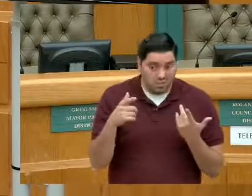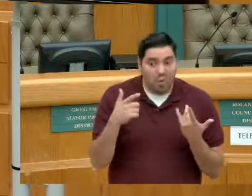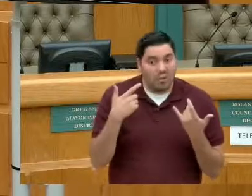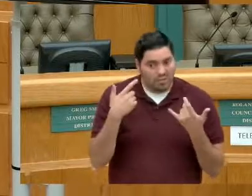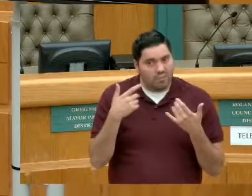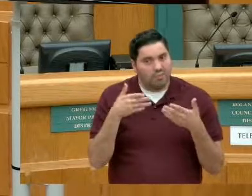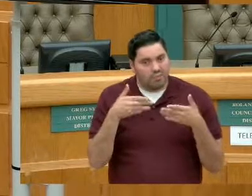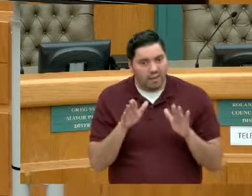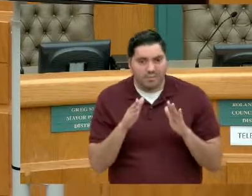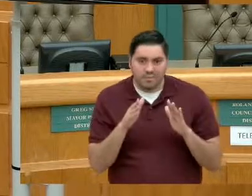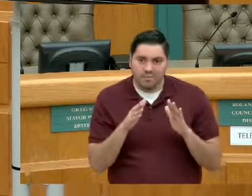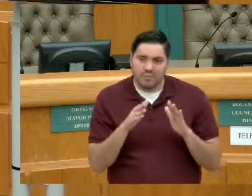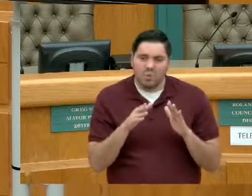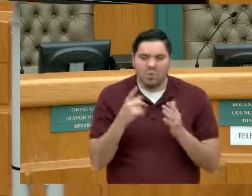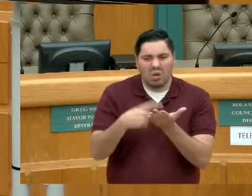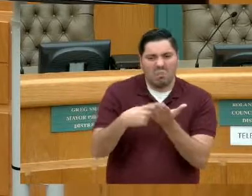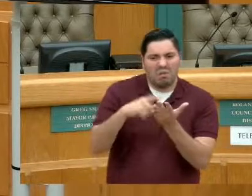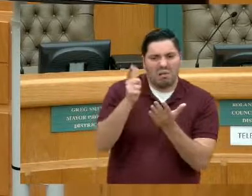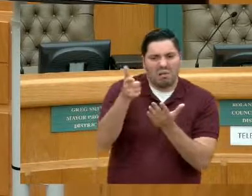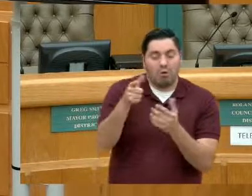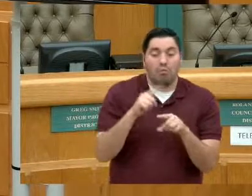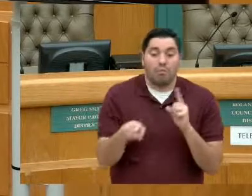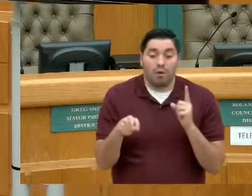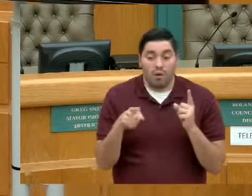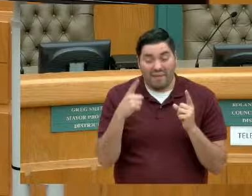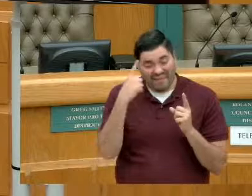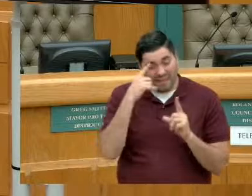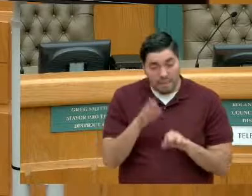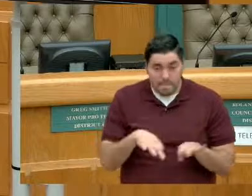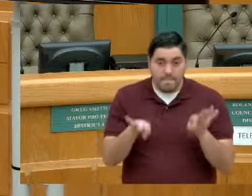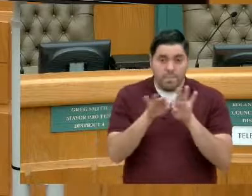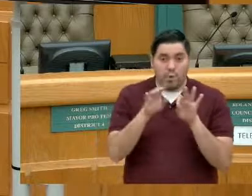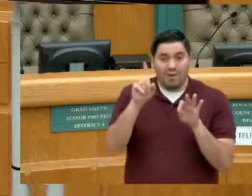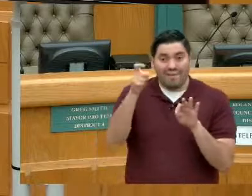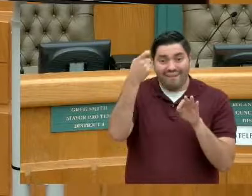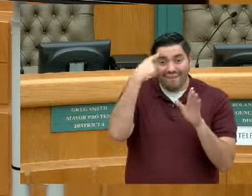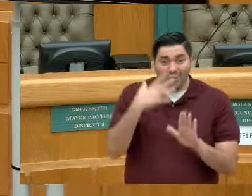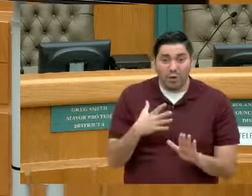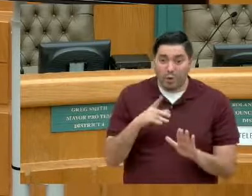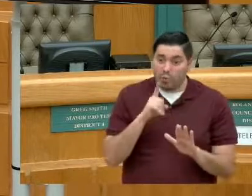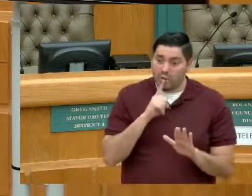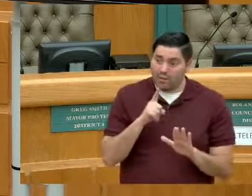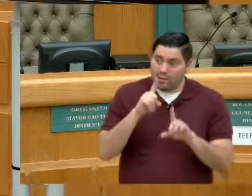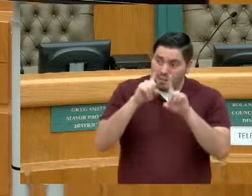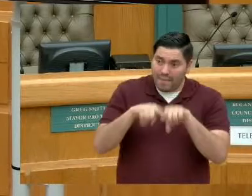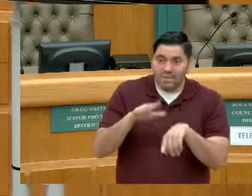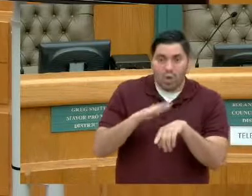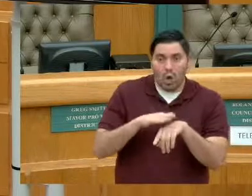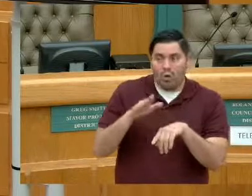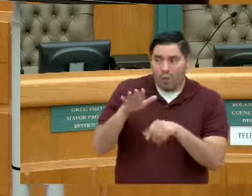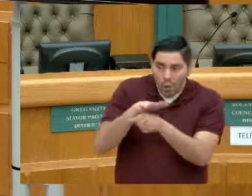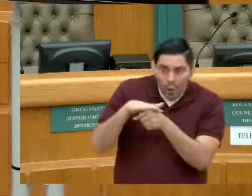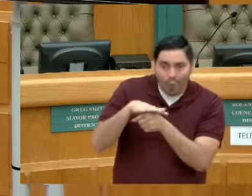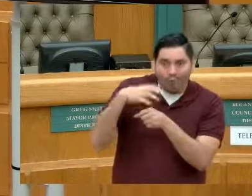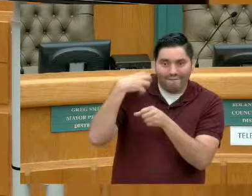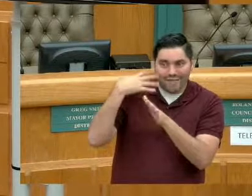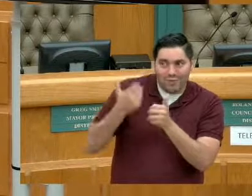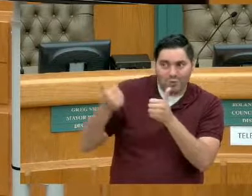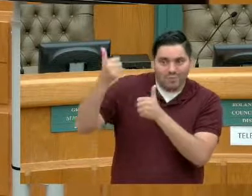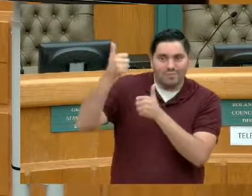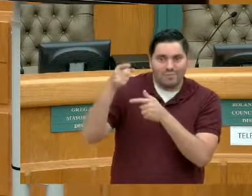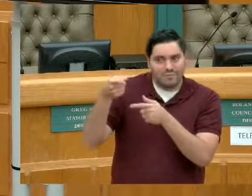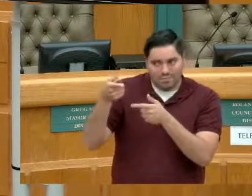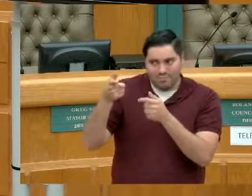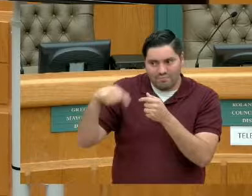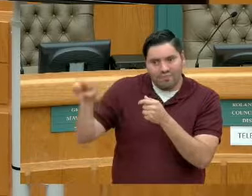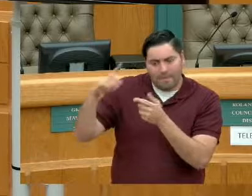bridge in a few weeks, but I think it's really important that the governor looks to the locals to make sure that we can collaborate, to make